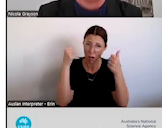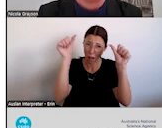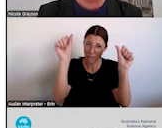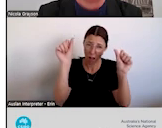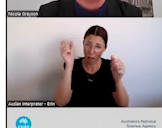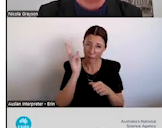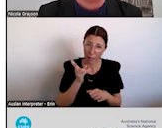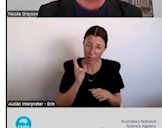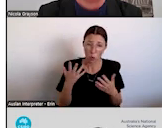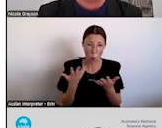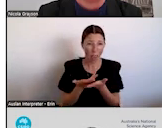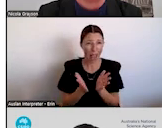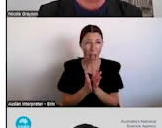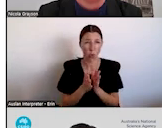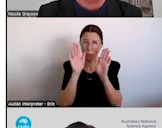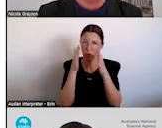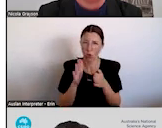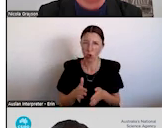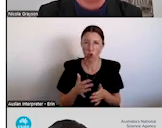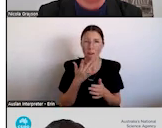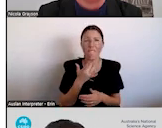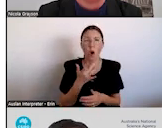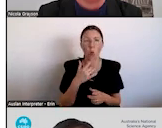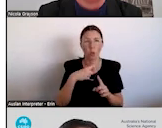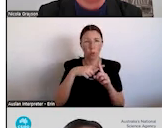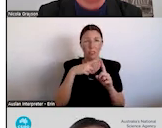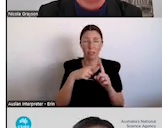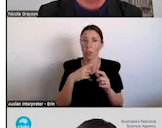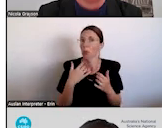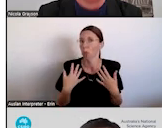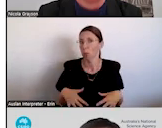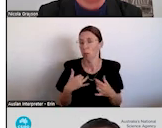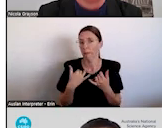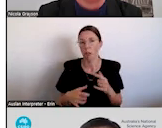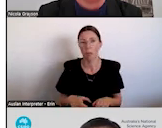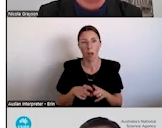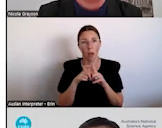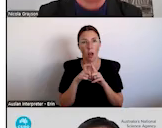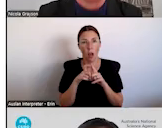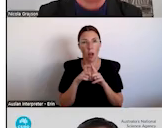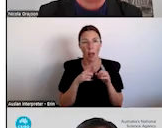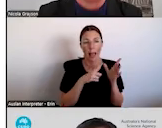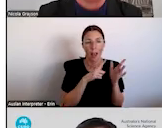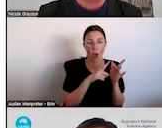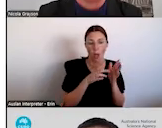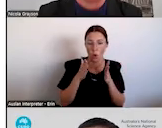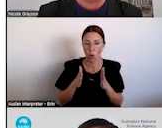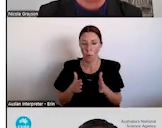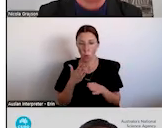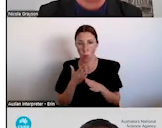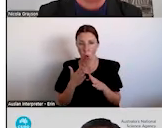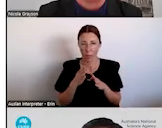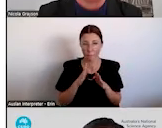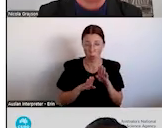do we reduce that false positive, which is extremely difficult, I can tell you, because AI and human are working so closely these days on a lot